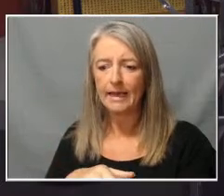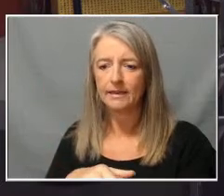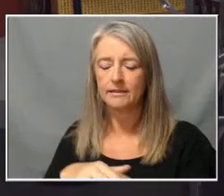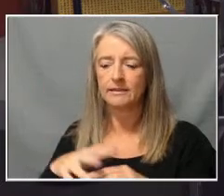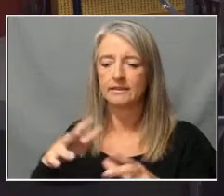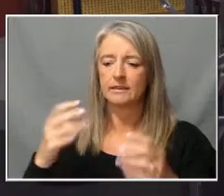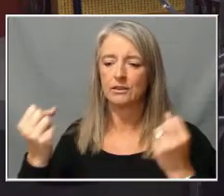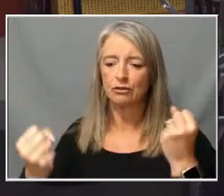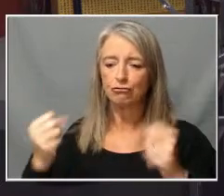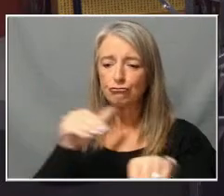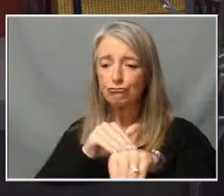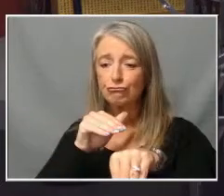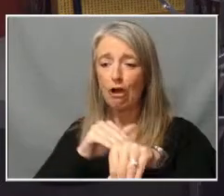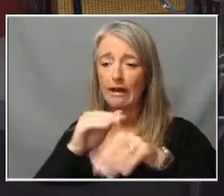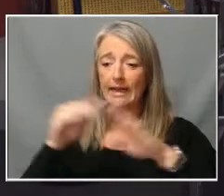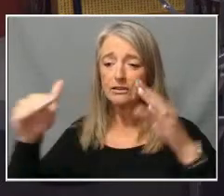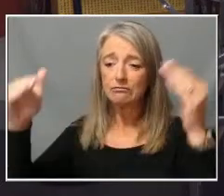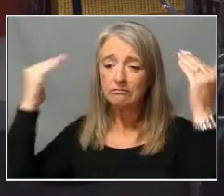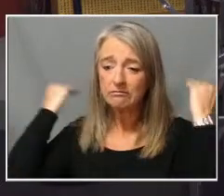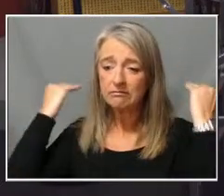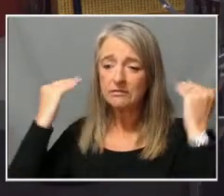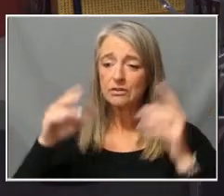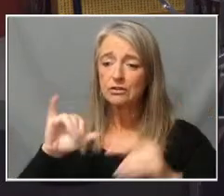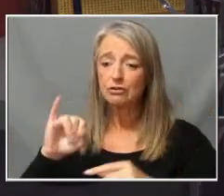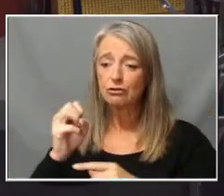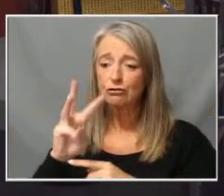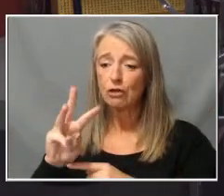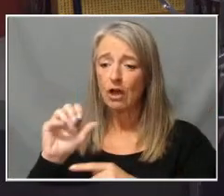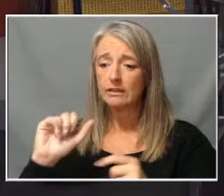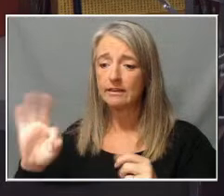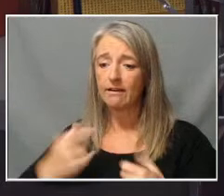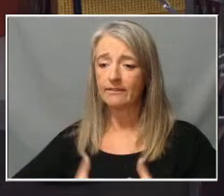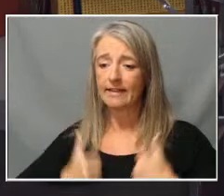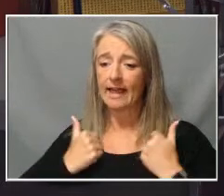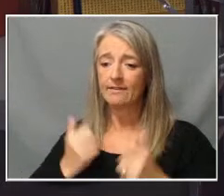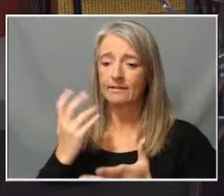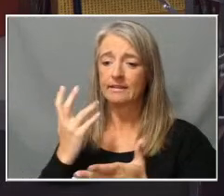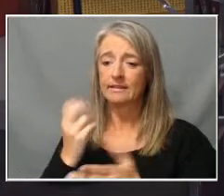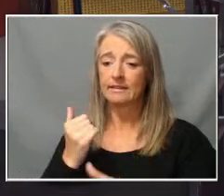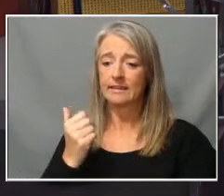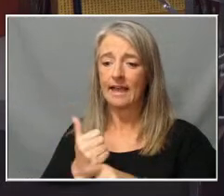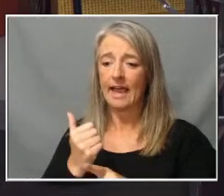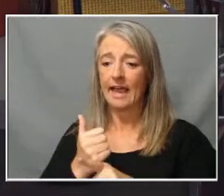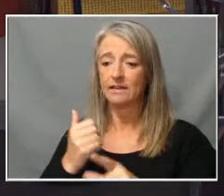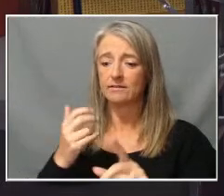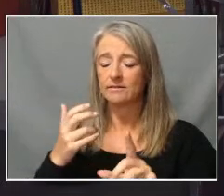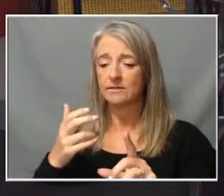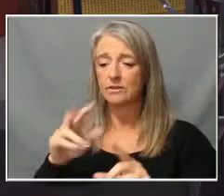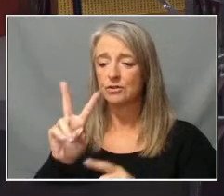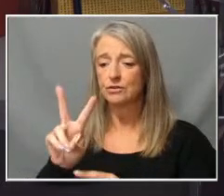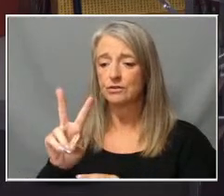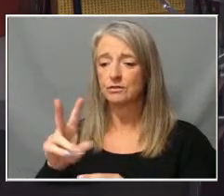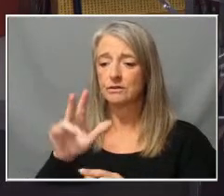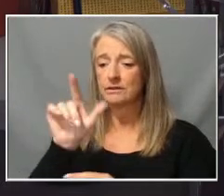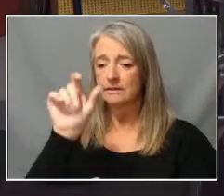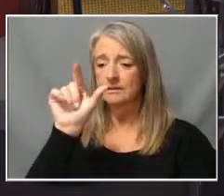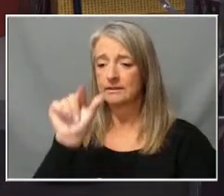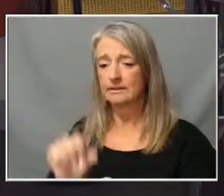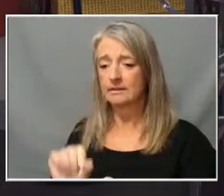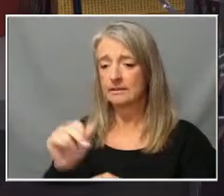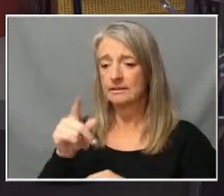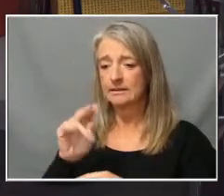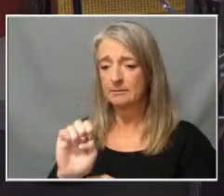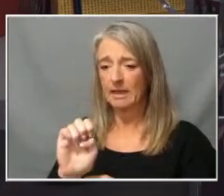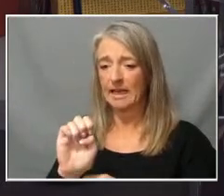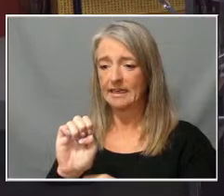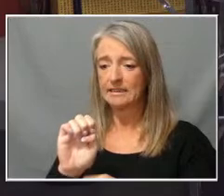pickup truck off and use the jaws of life to get me out. It was really, really bad. And I had a compression fracture on 2 of my vertebrae, and glass in my hands and all sorts of